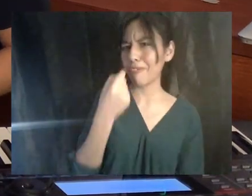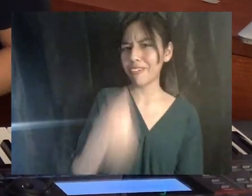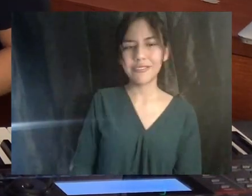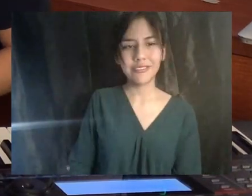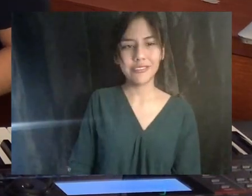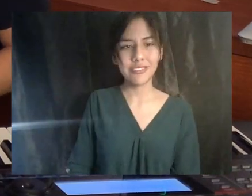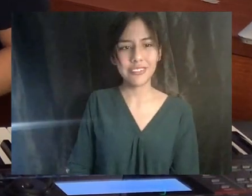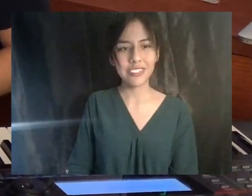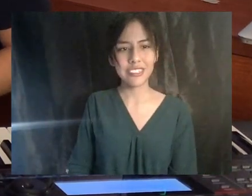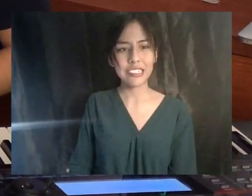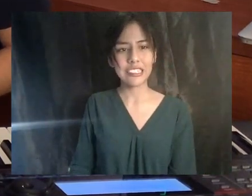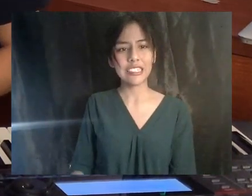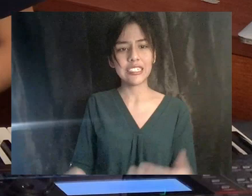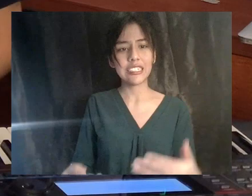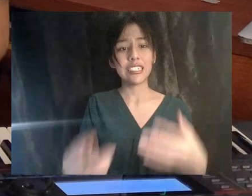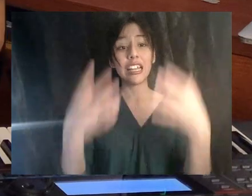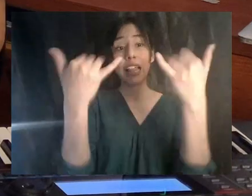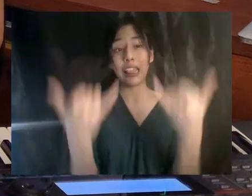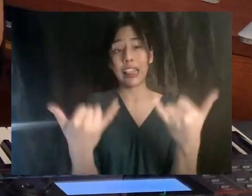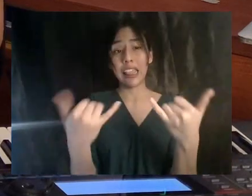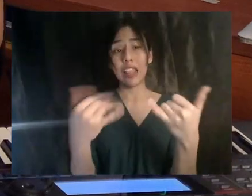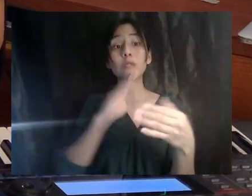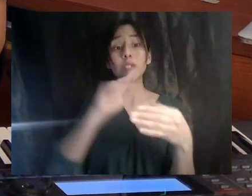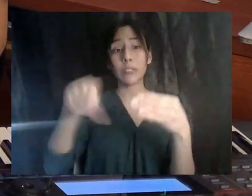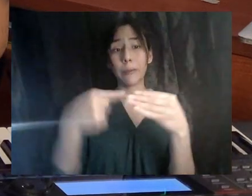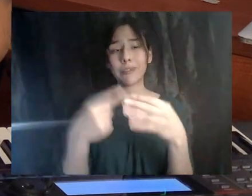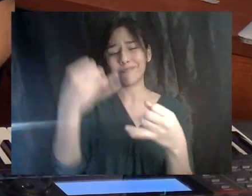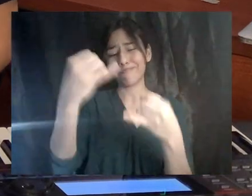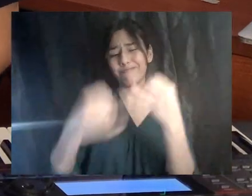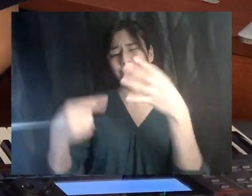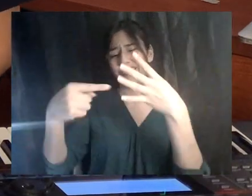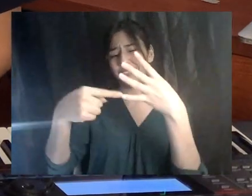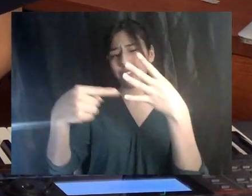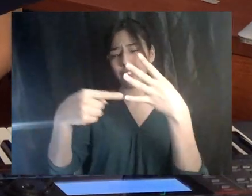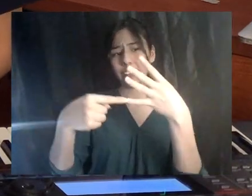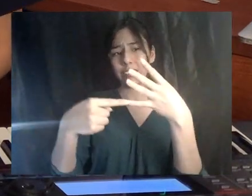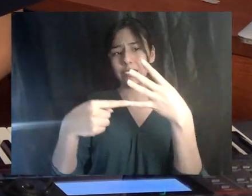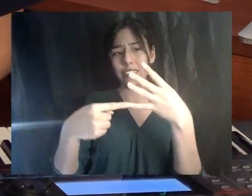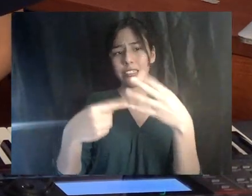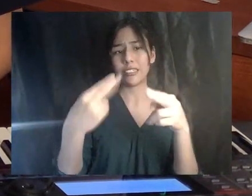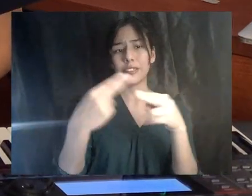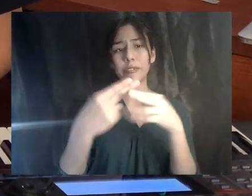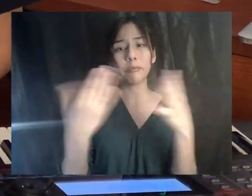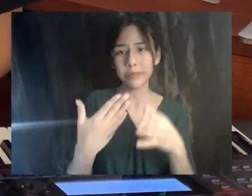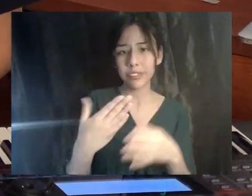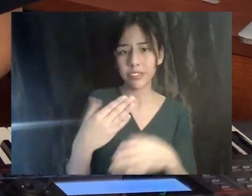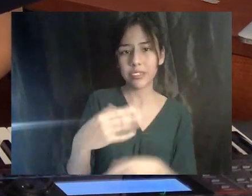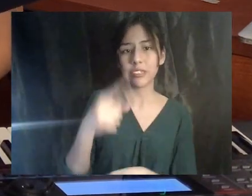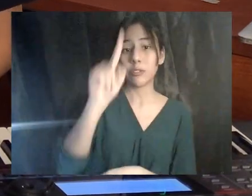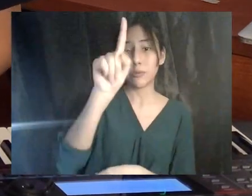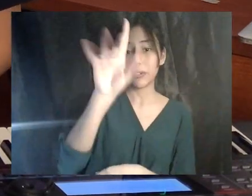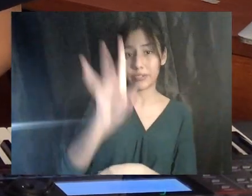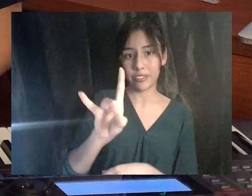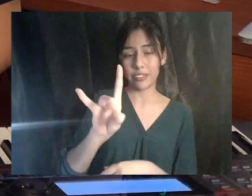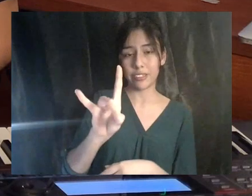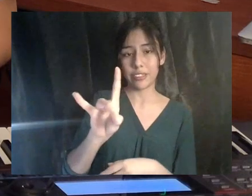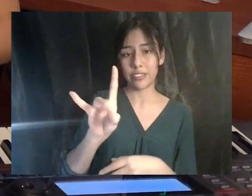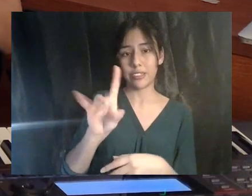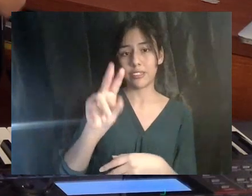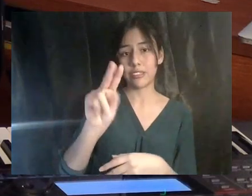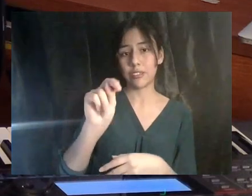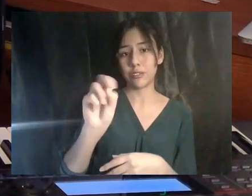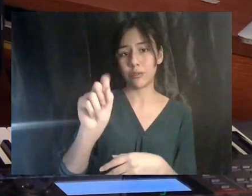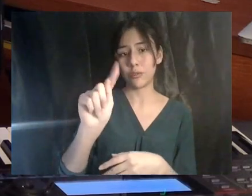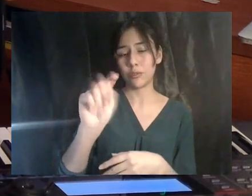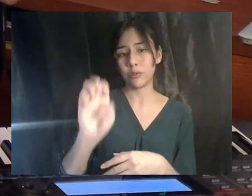Cool. So we're going to go ahead and talk about our last note now, which is called an eighth note. So if you were to grab